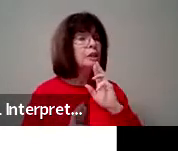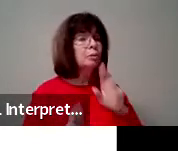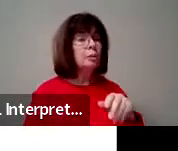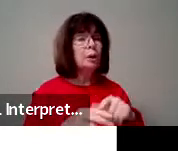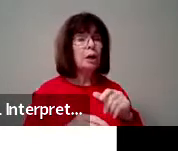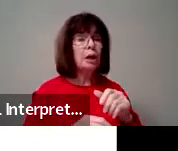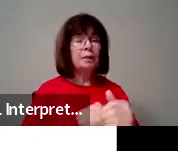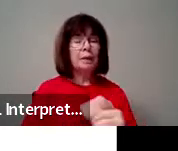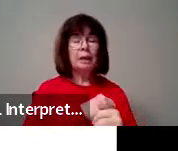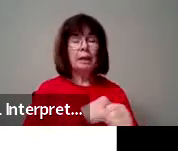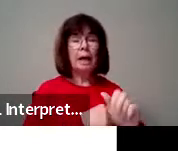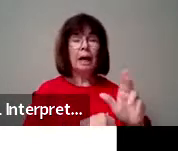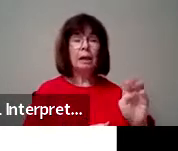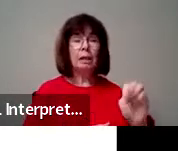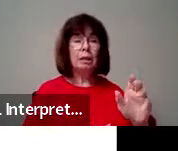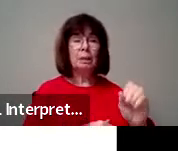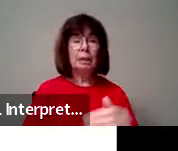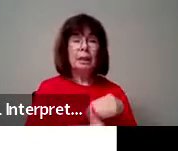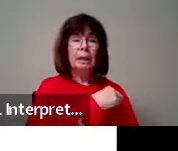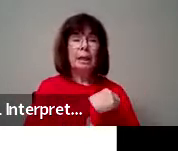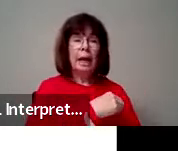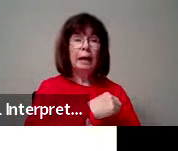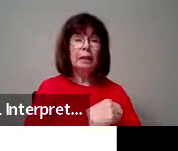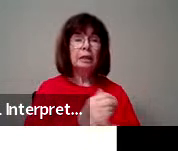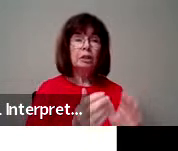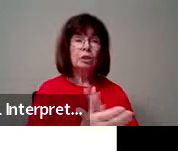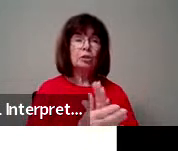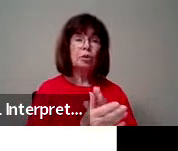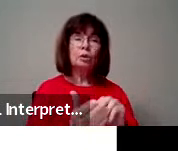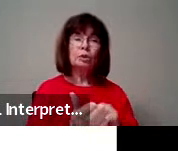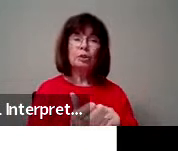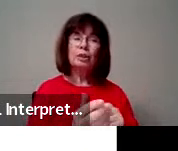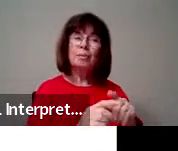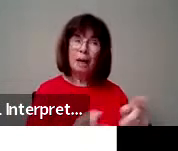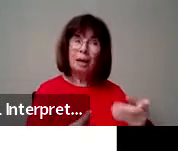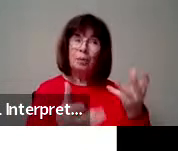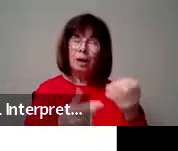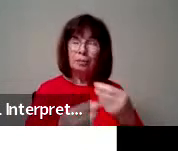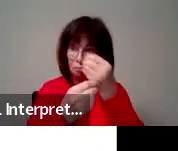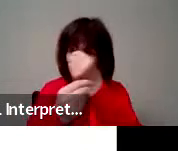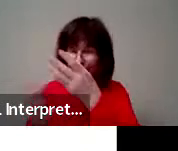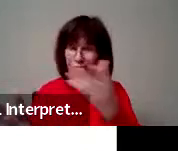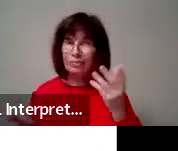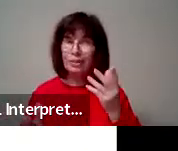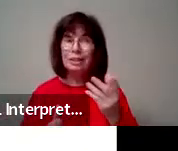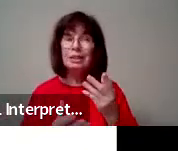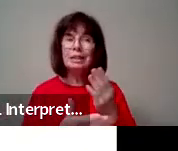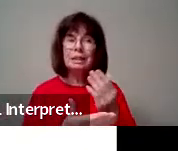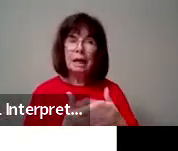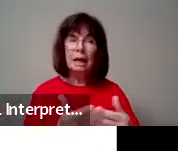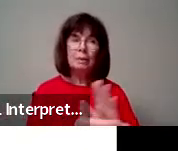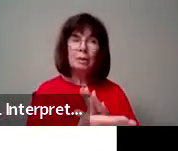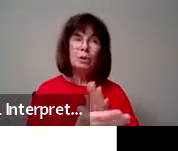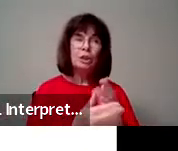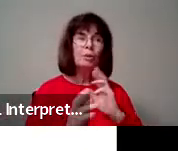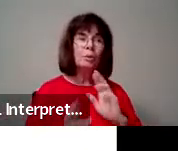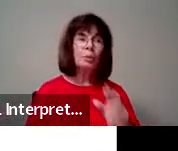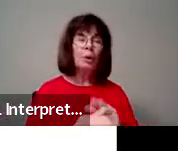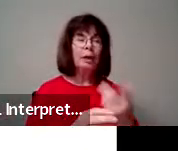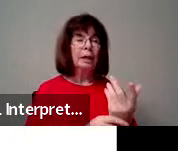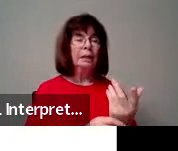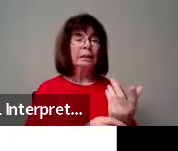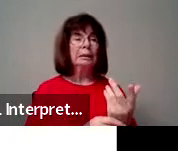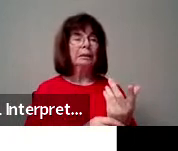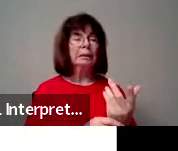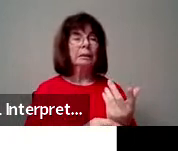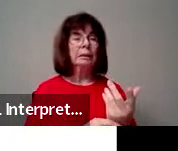County school nurses, but wanted to share that students are getting sick, with some districts reporting about 10% in absences. Students are coming to school